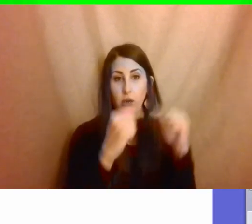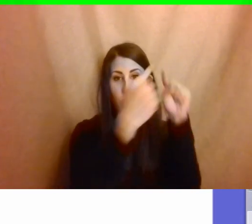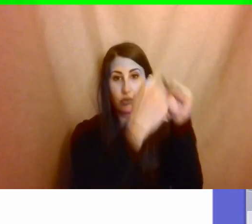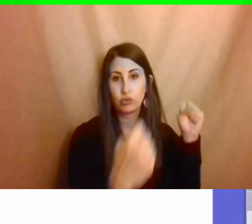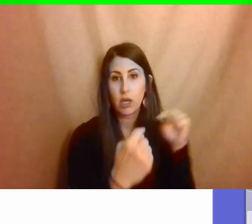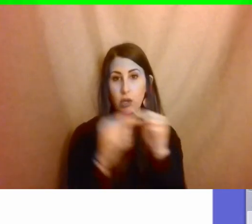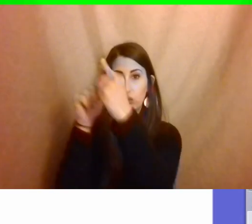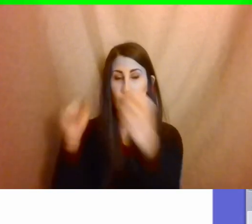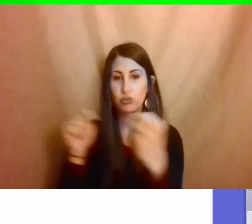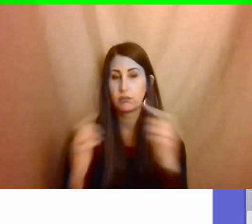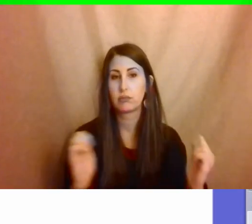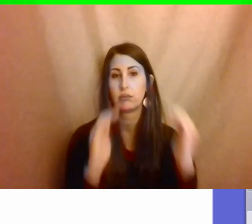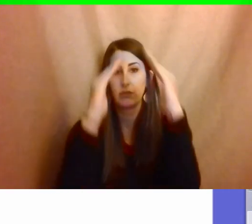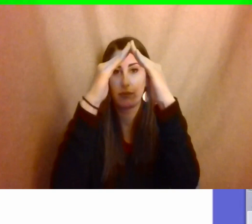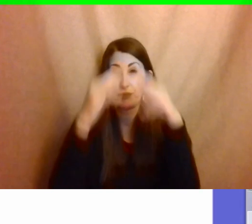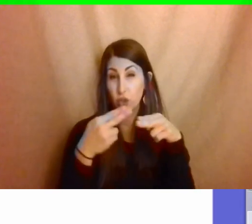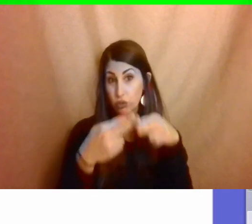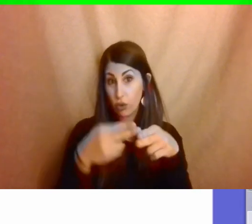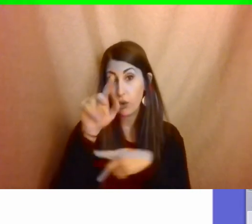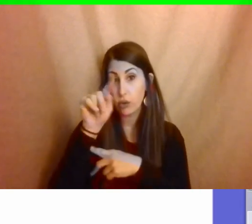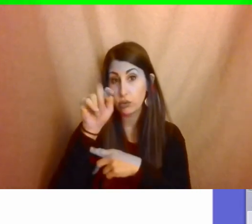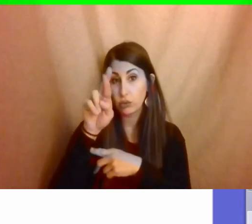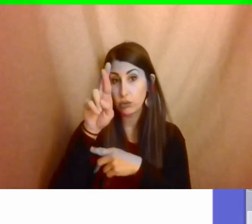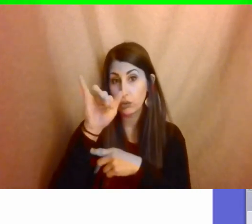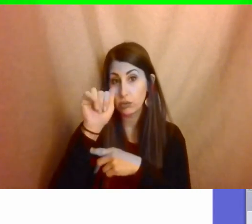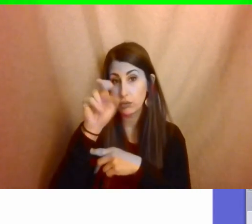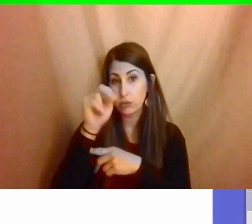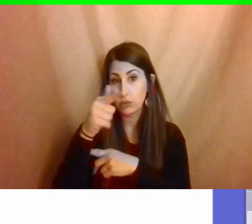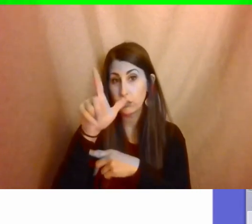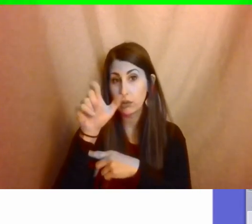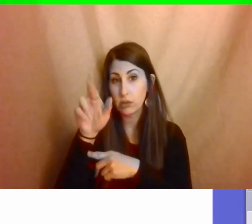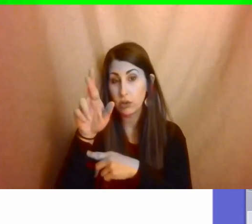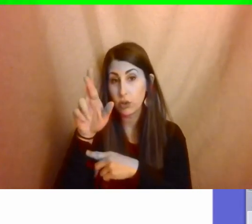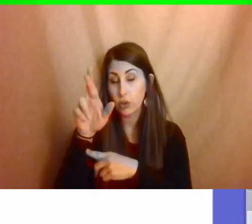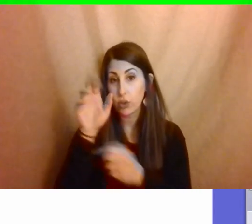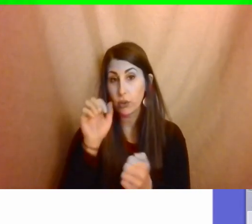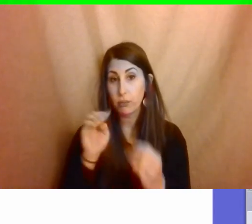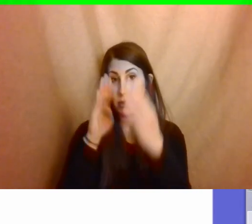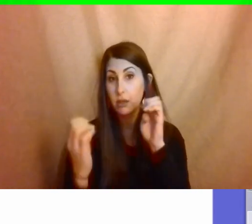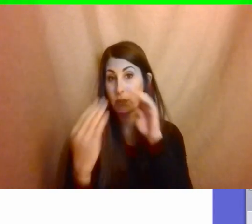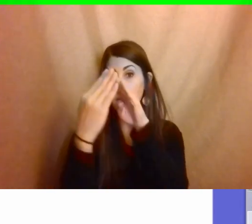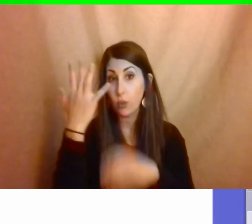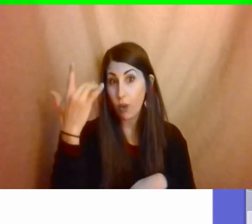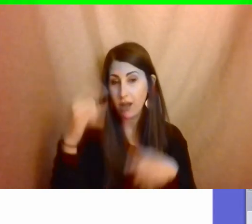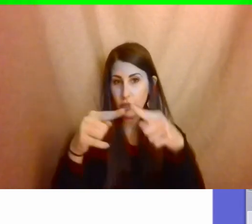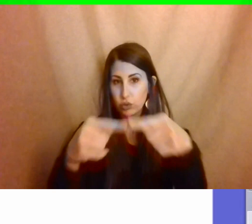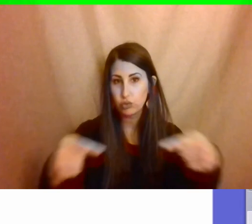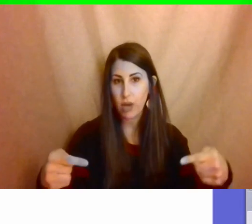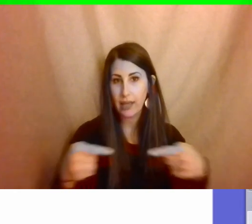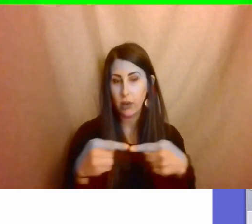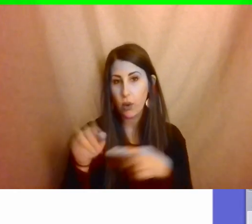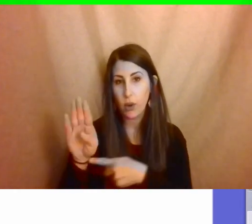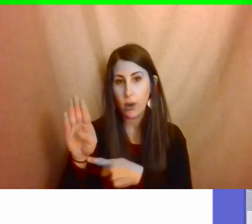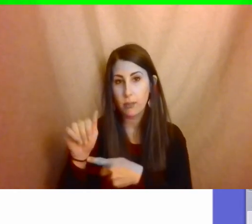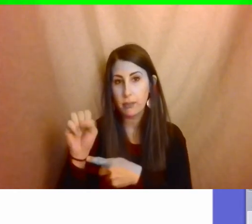is called a triangular pyramid because it has a triangle on the bottom. Okay, it has a triangle at the bottom. This one's called